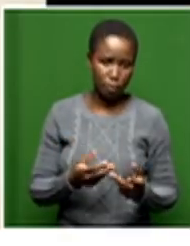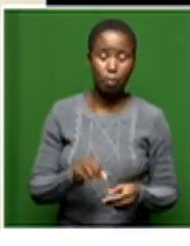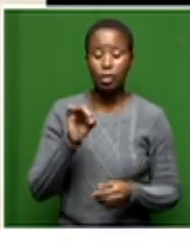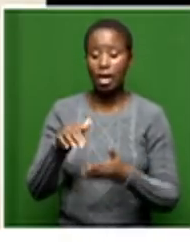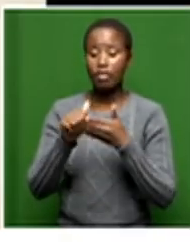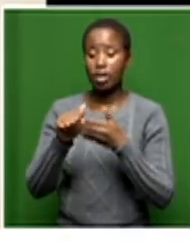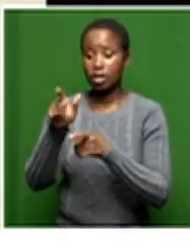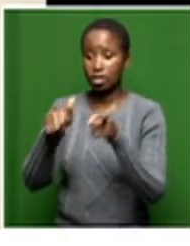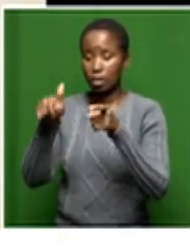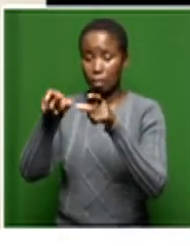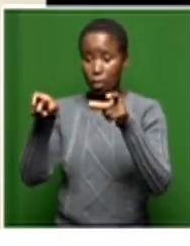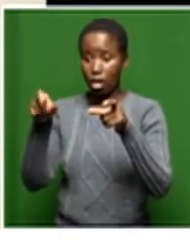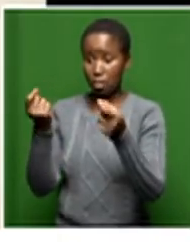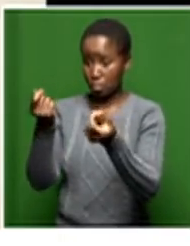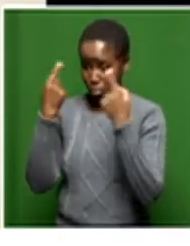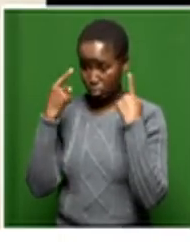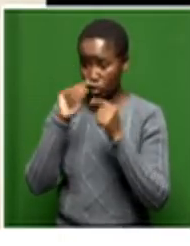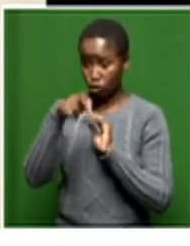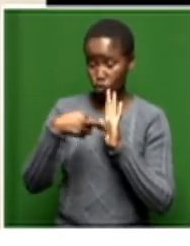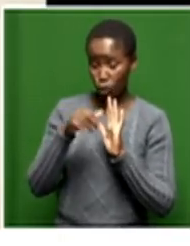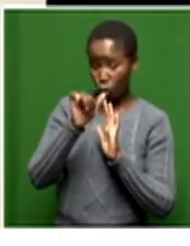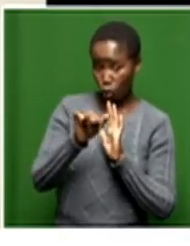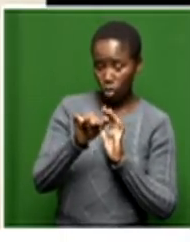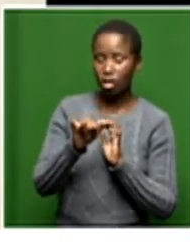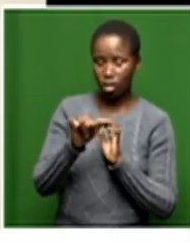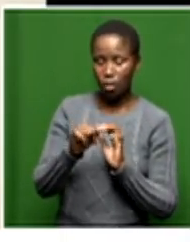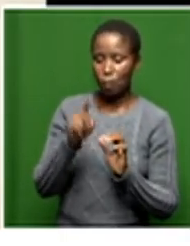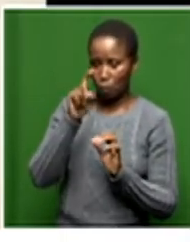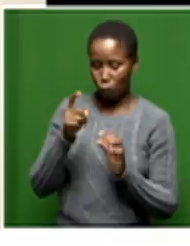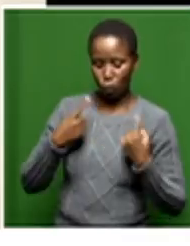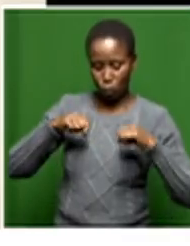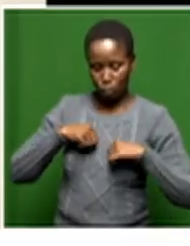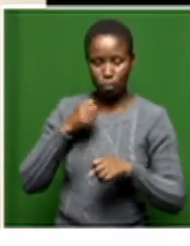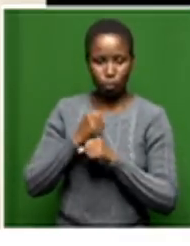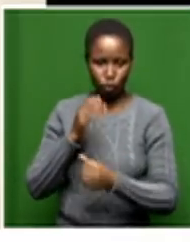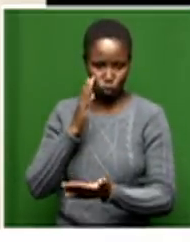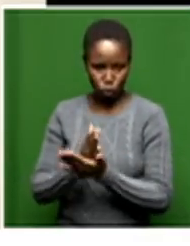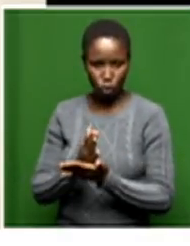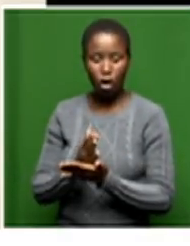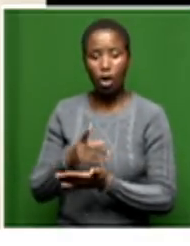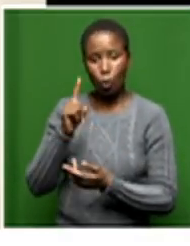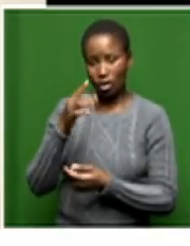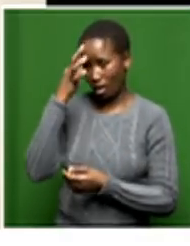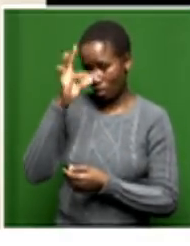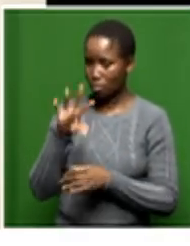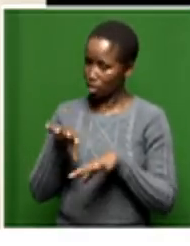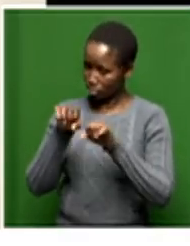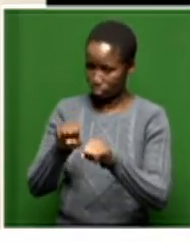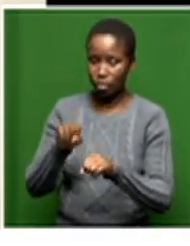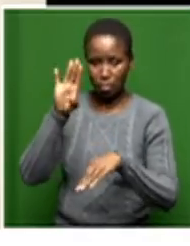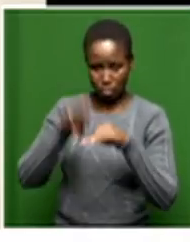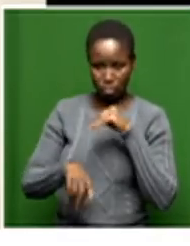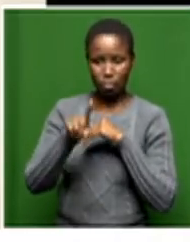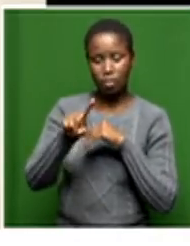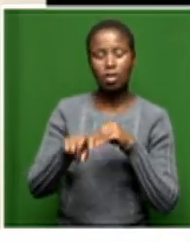understand the role of parliament, who are there to serve that purpose, who ensure that we hold government to account on its programs and on its